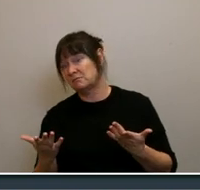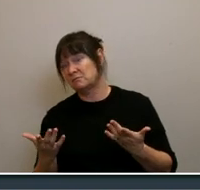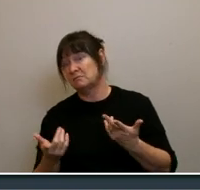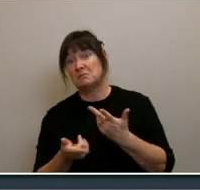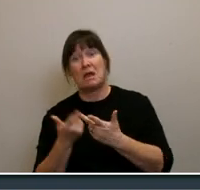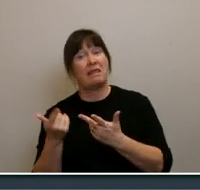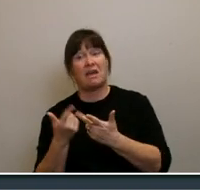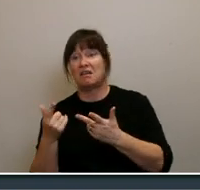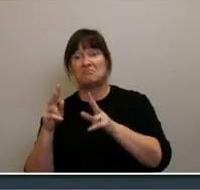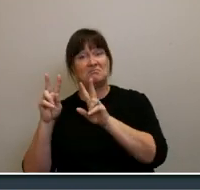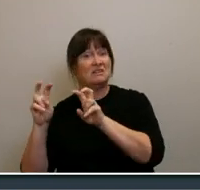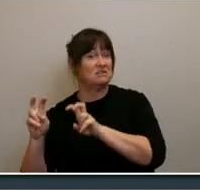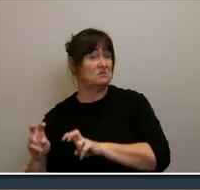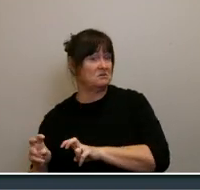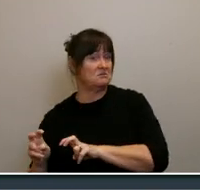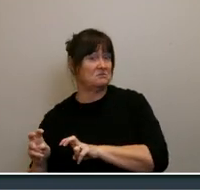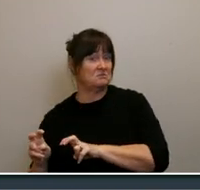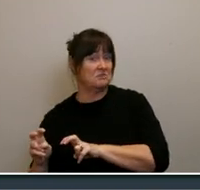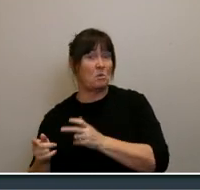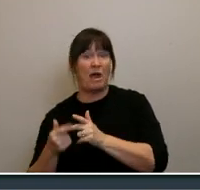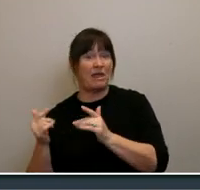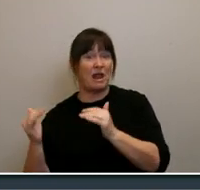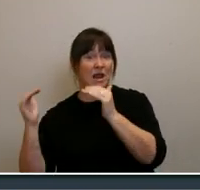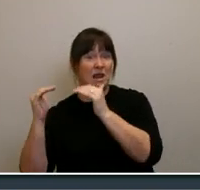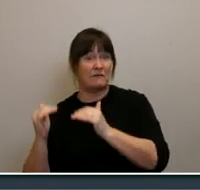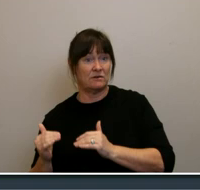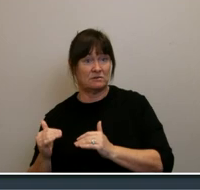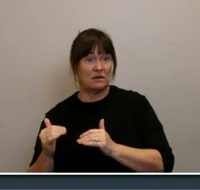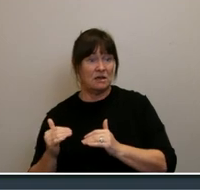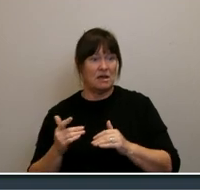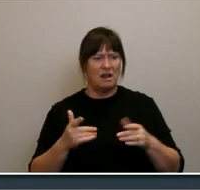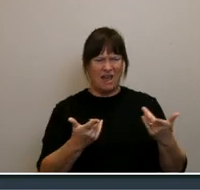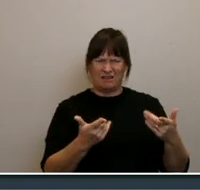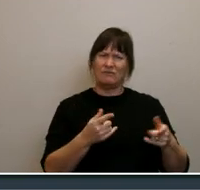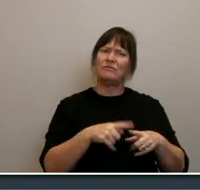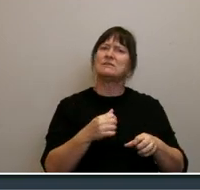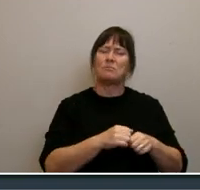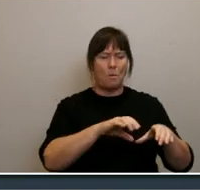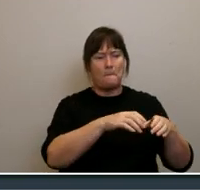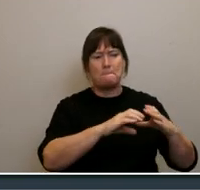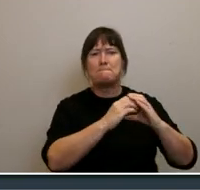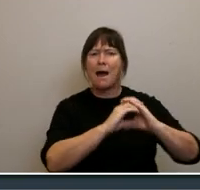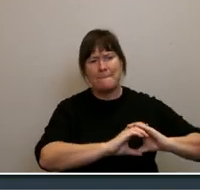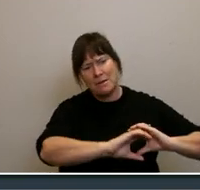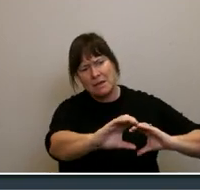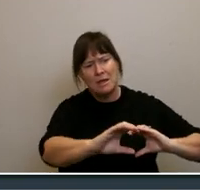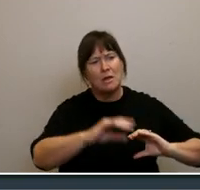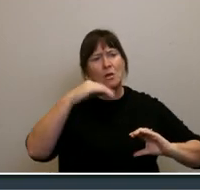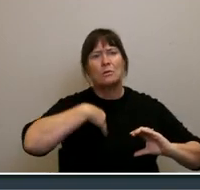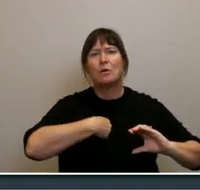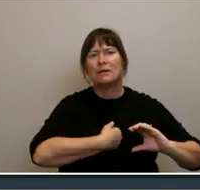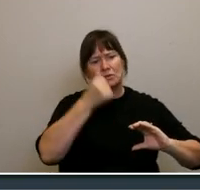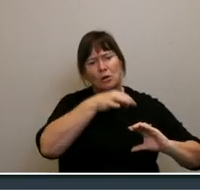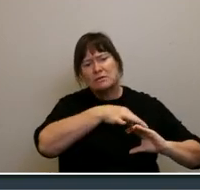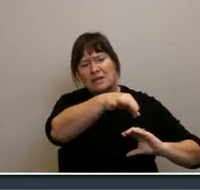many other more detailed levels. You know, don't need to know the size of the pipe, just need to know that it's actually in my backyard and not